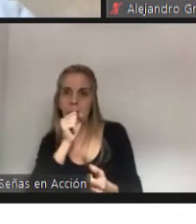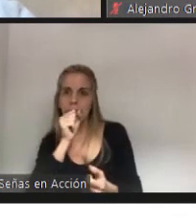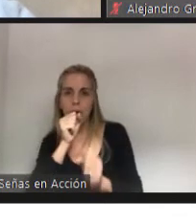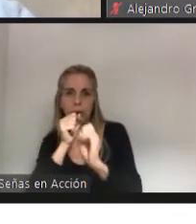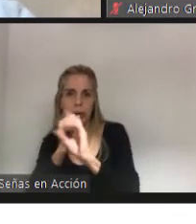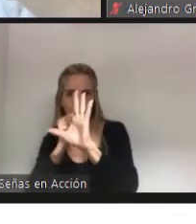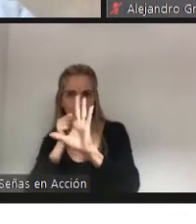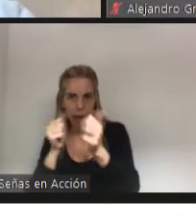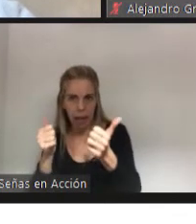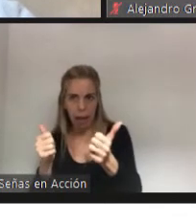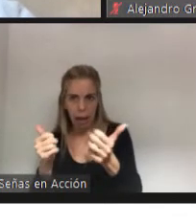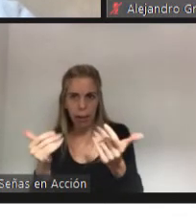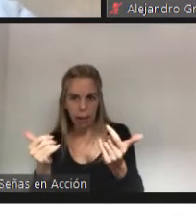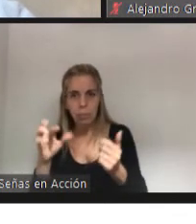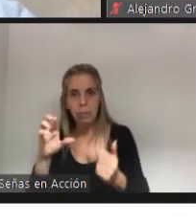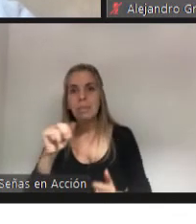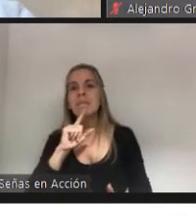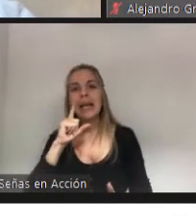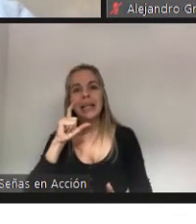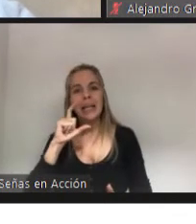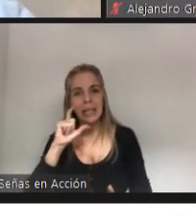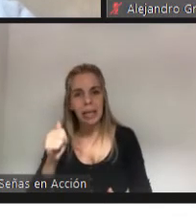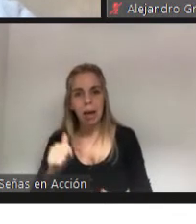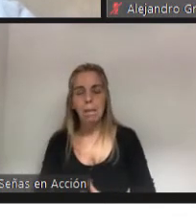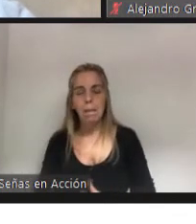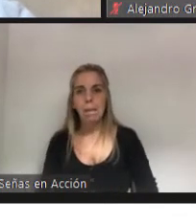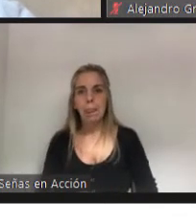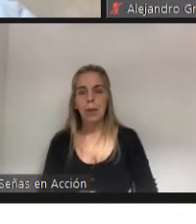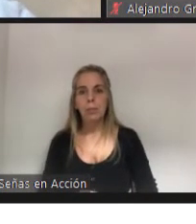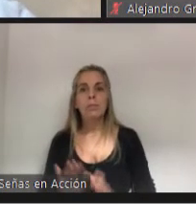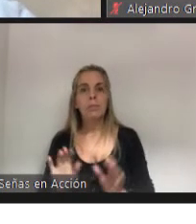Patricia's microphone is unlocked.